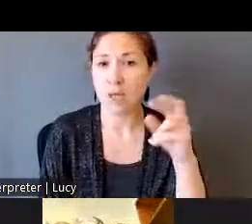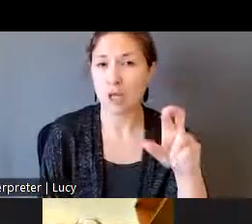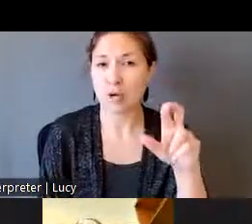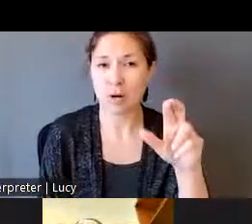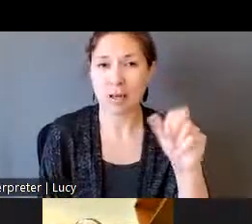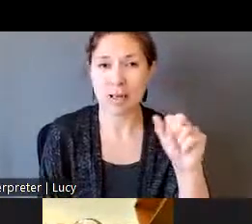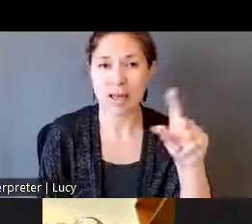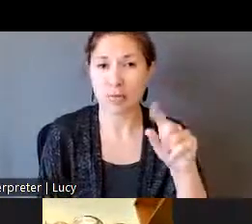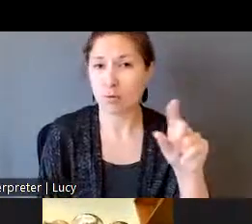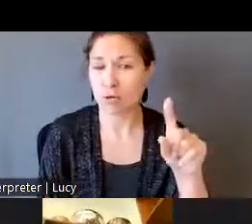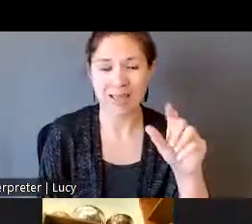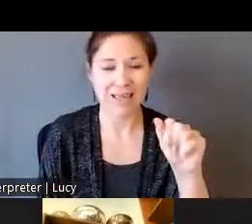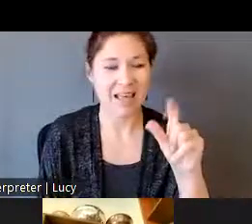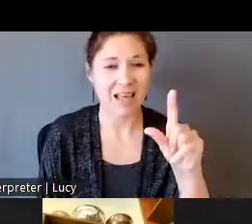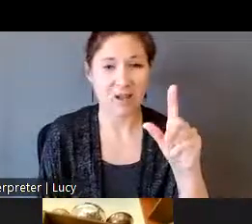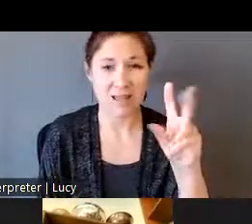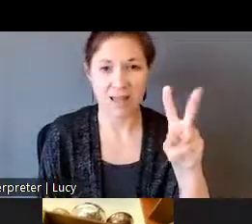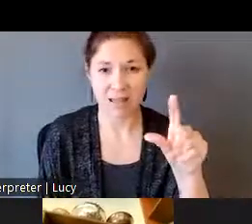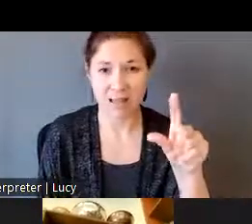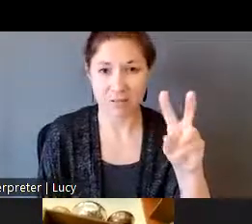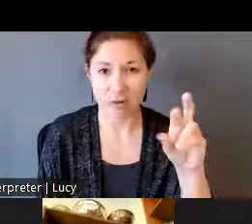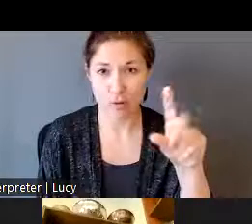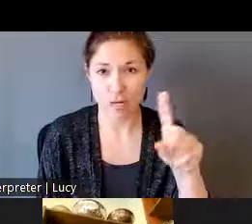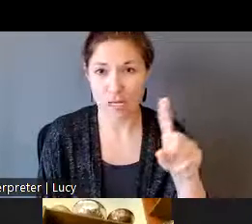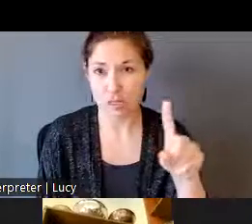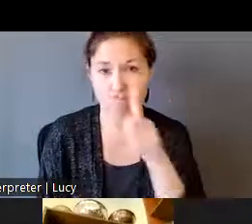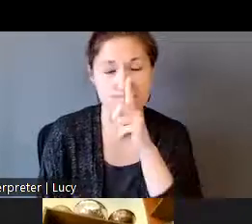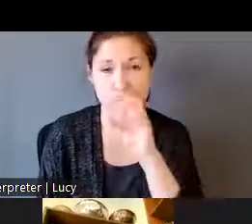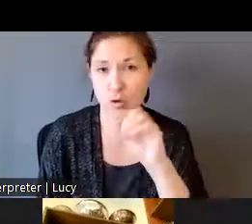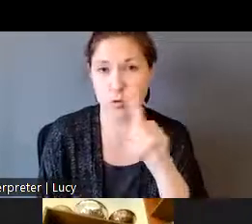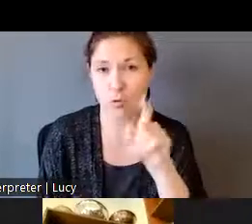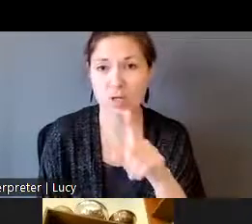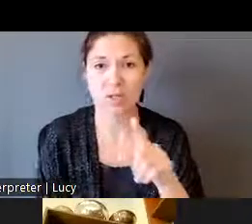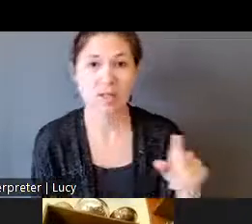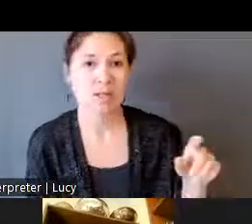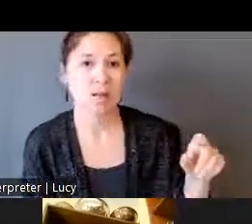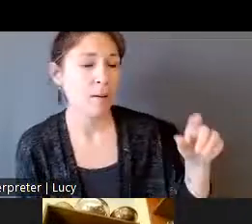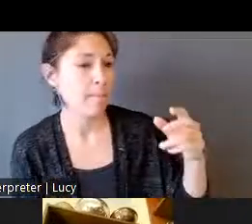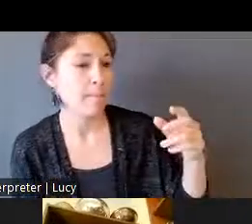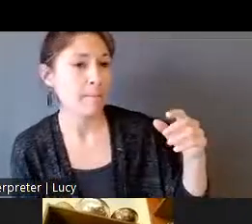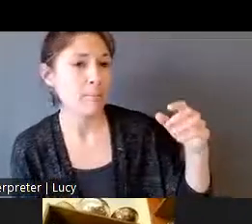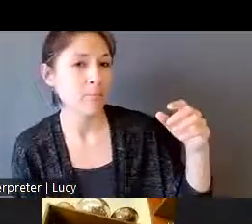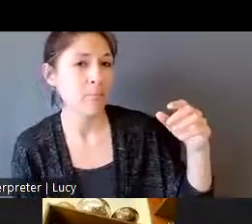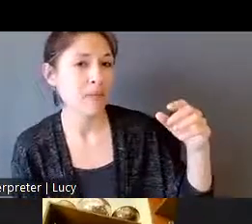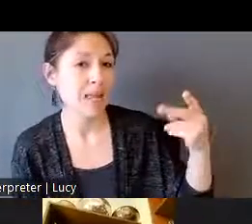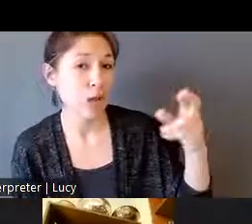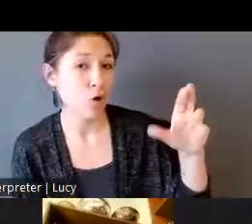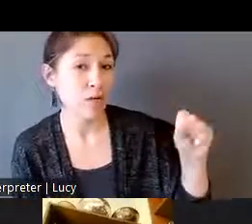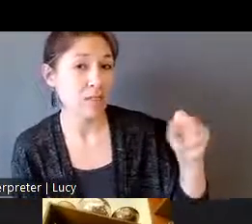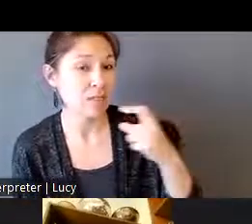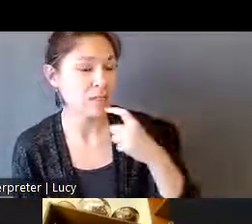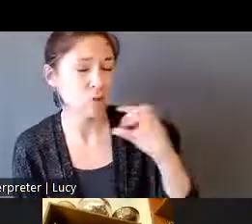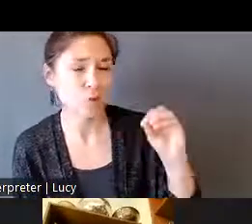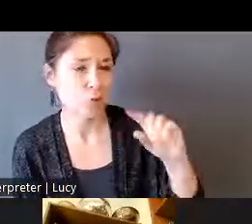Commissioner Harris? I was on mute. No questions, and I move that we accept the minutes.